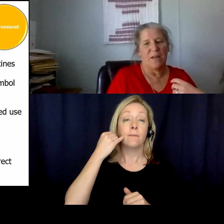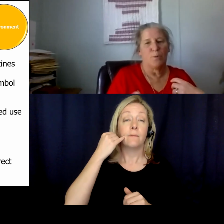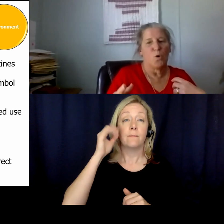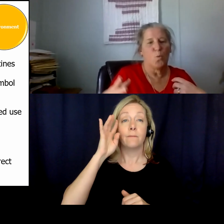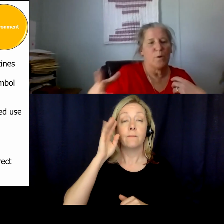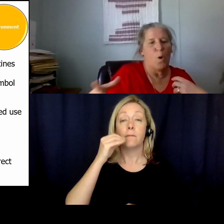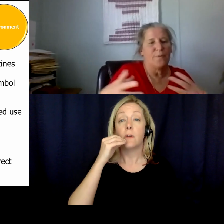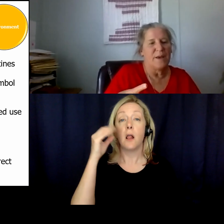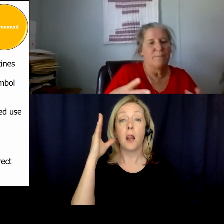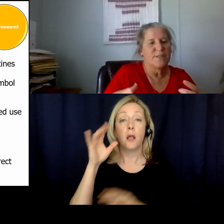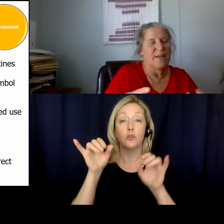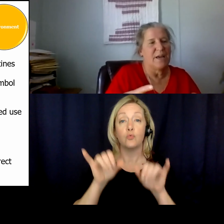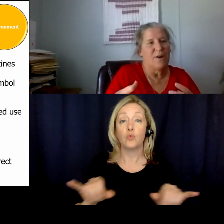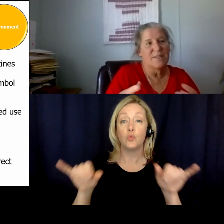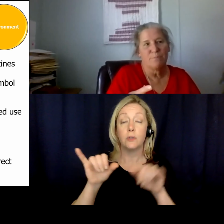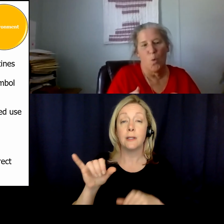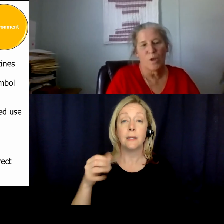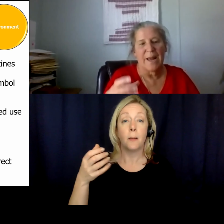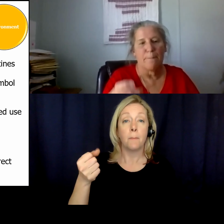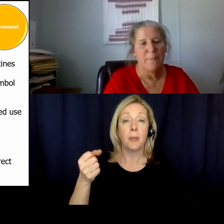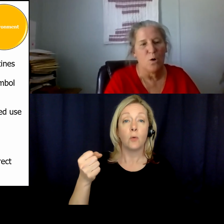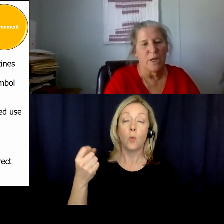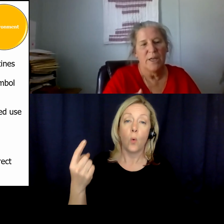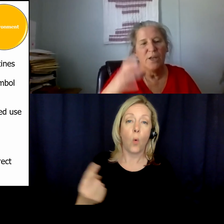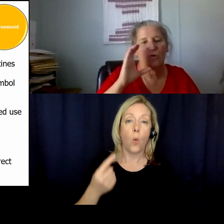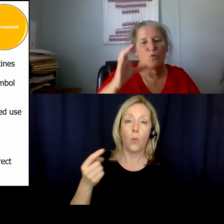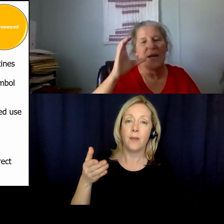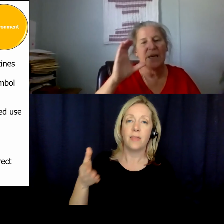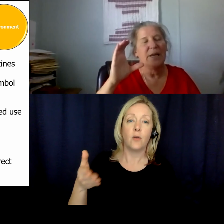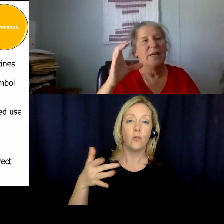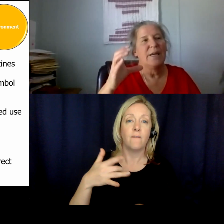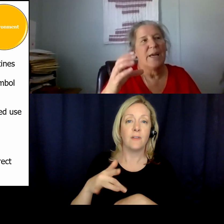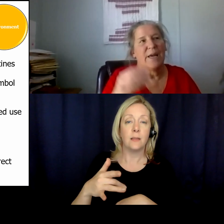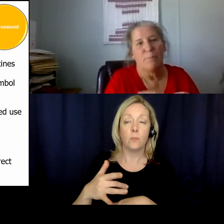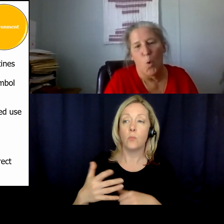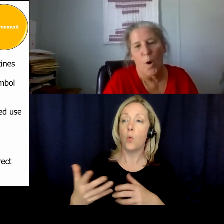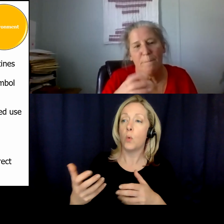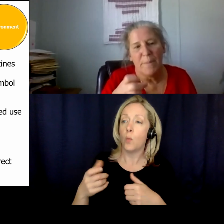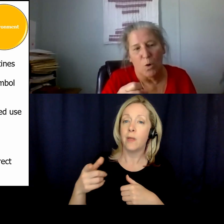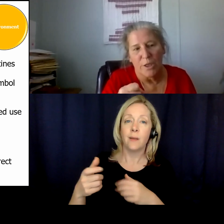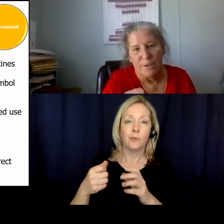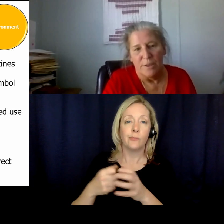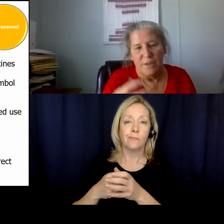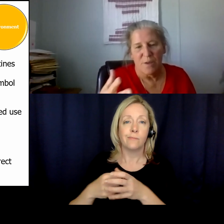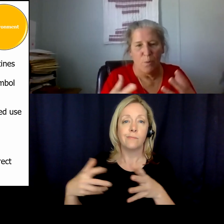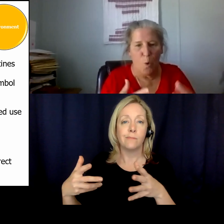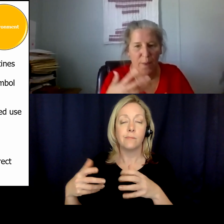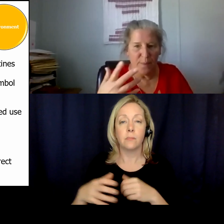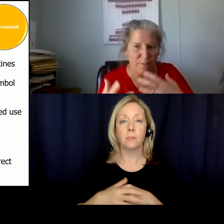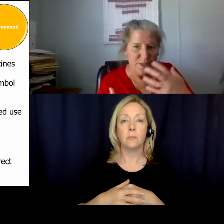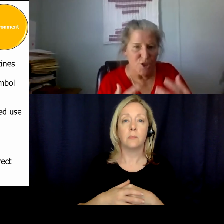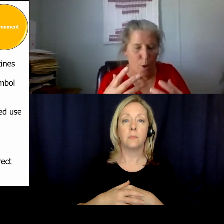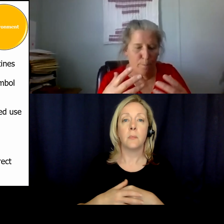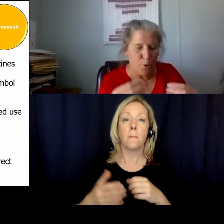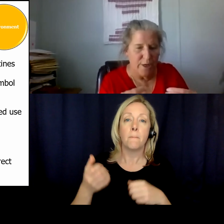is available, we want them to give us more like milk, drink, and more milk. So we want